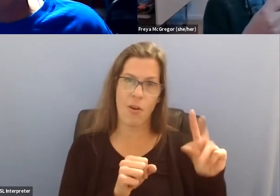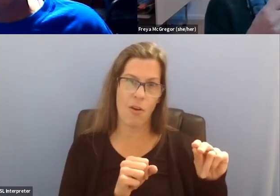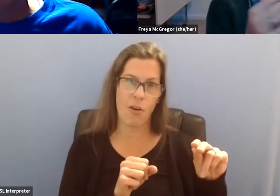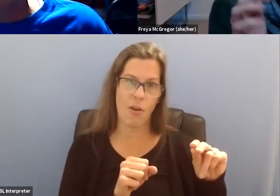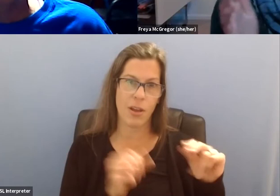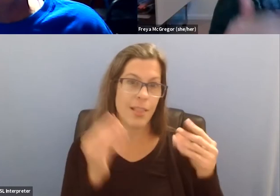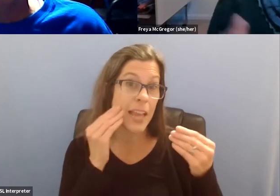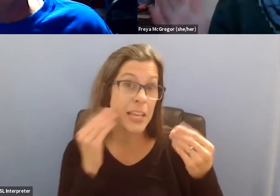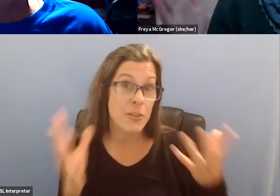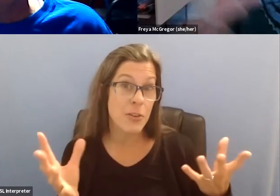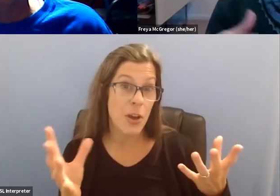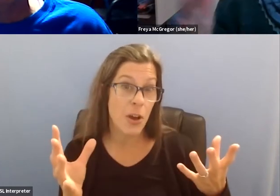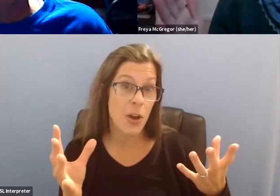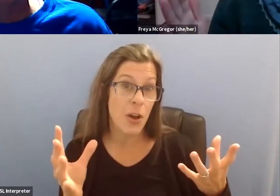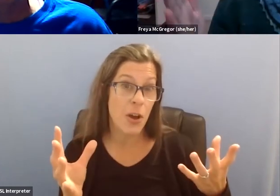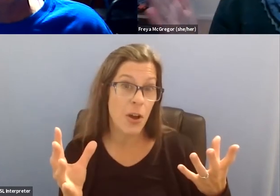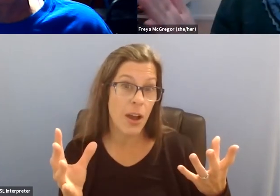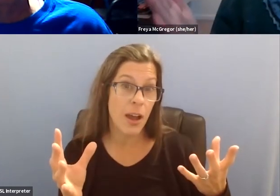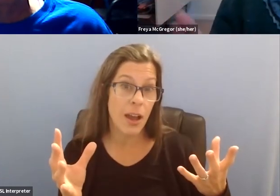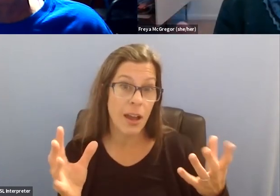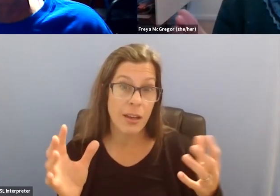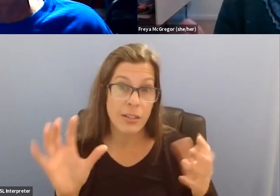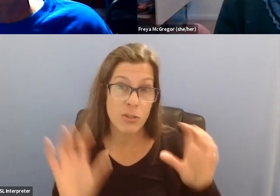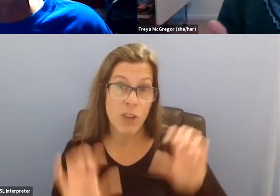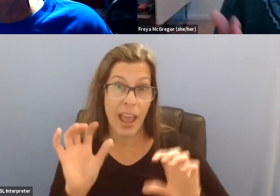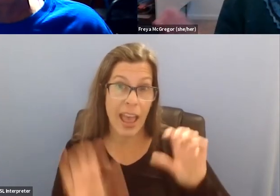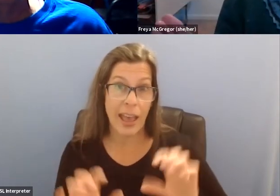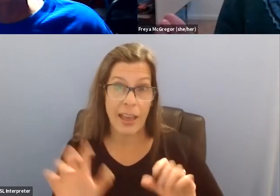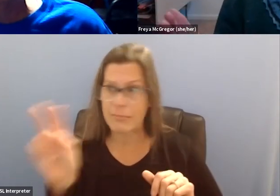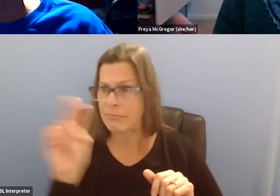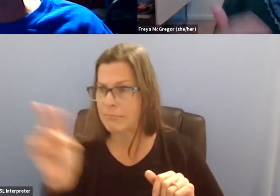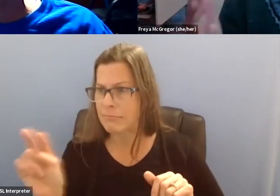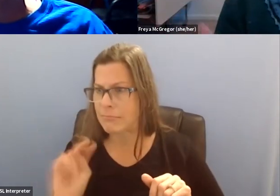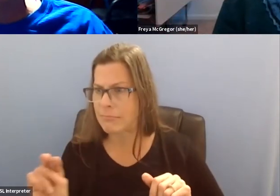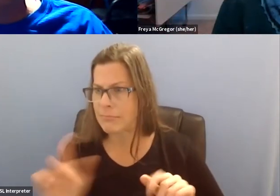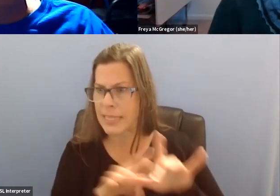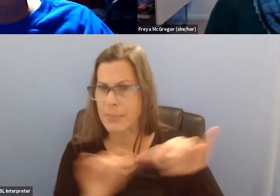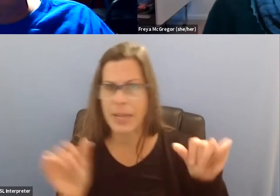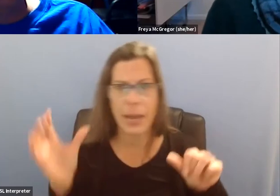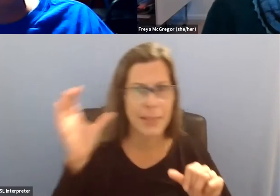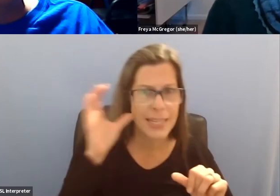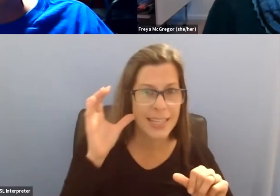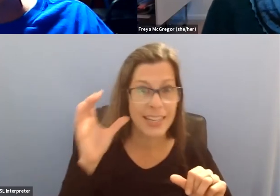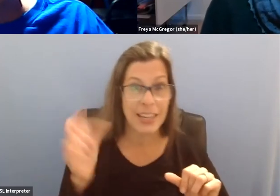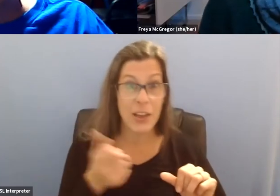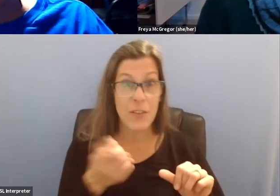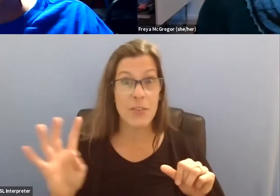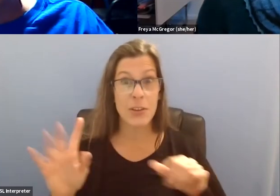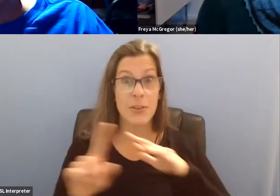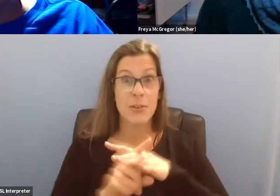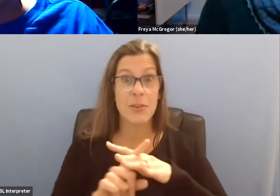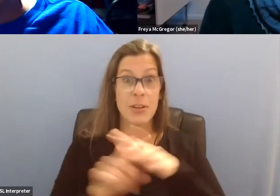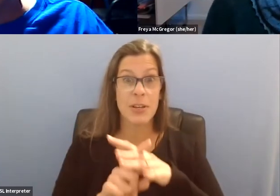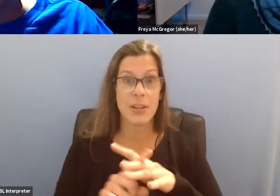let you know, Jerry, I, I have real trouble monitoring the chat in these, um, in these kinds of events, but I've just seen a couple pop up with at least one